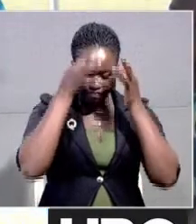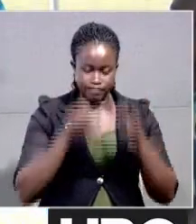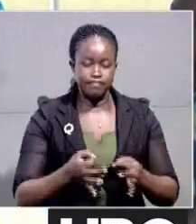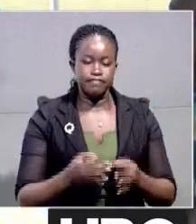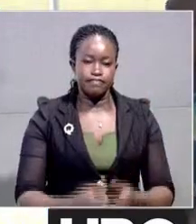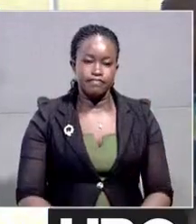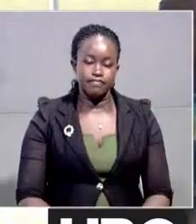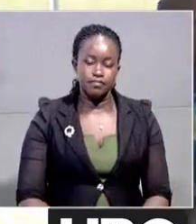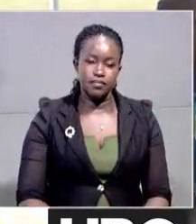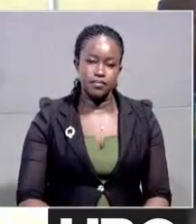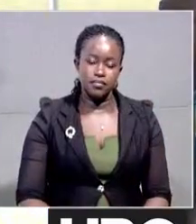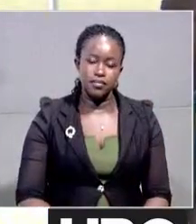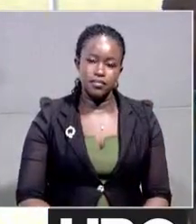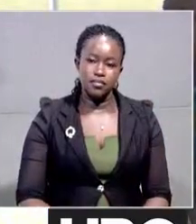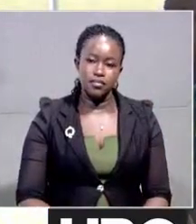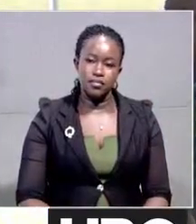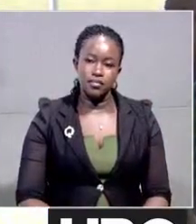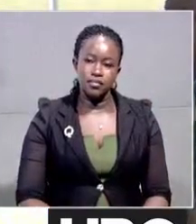And the task